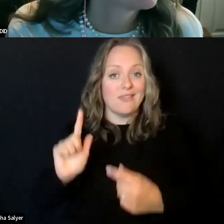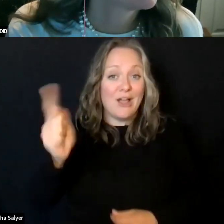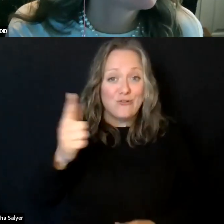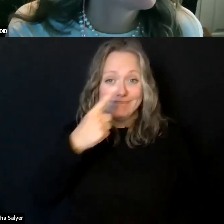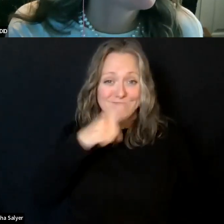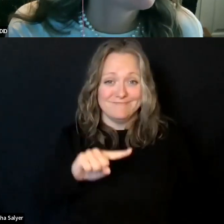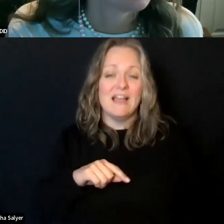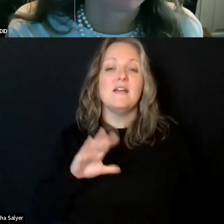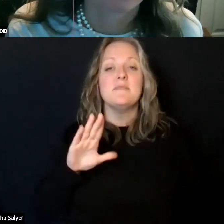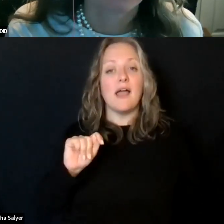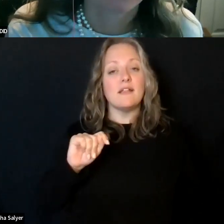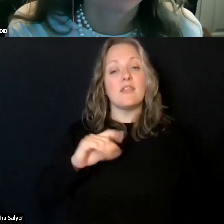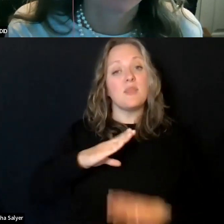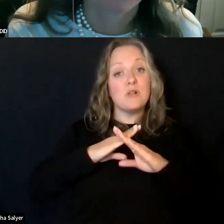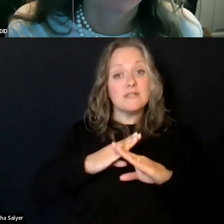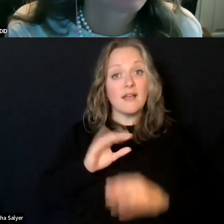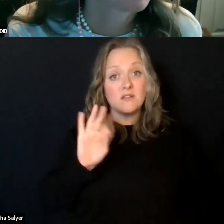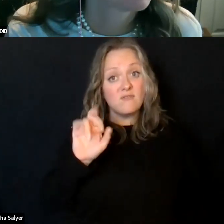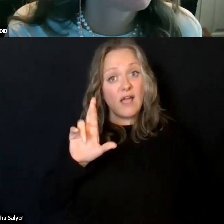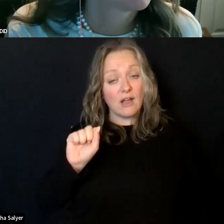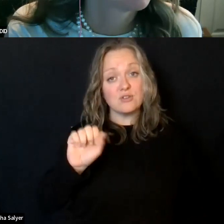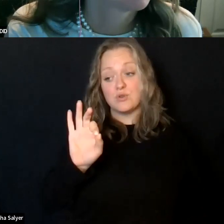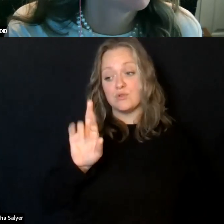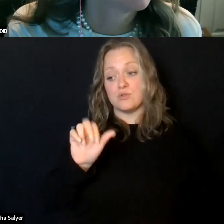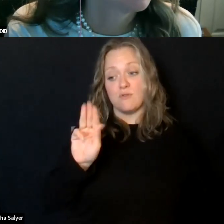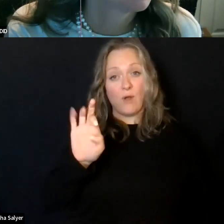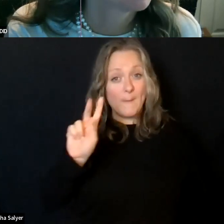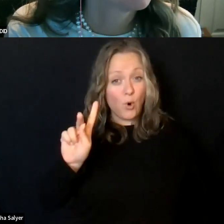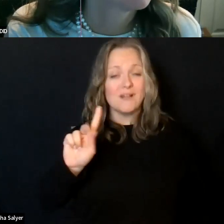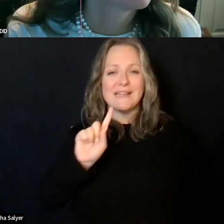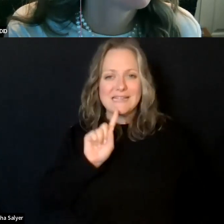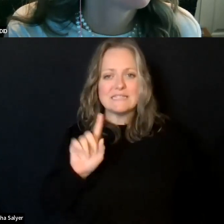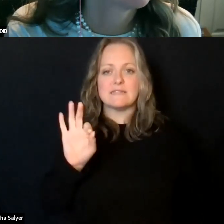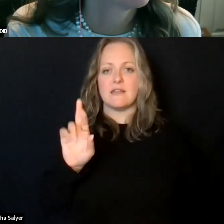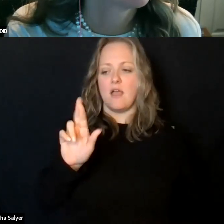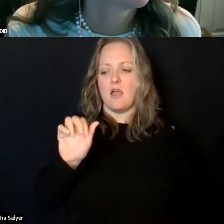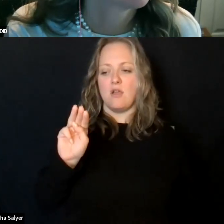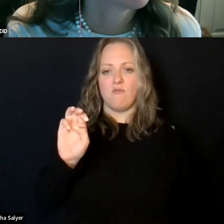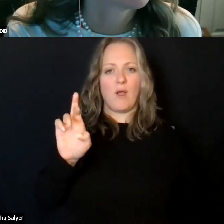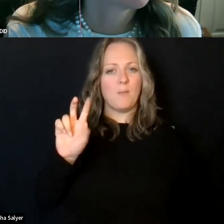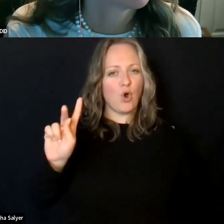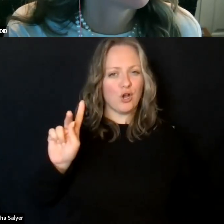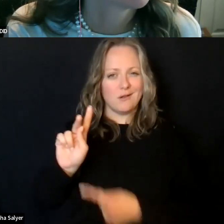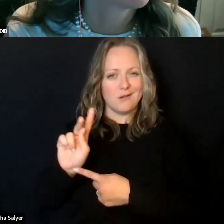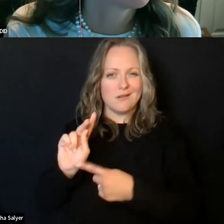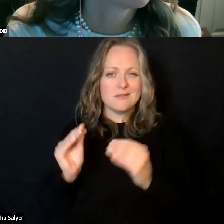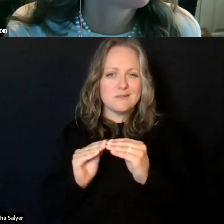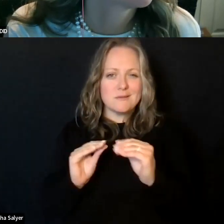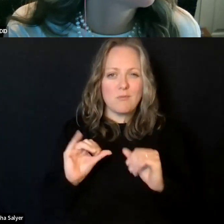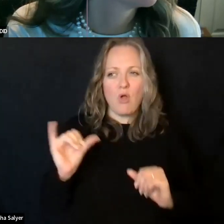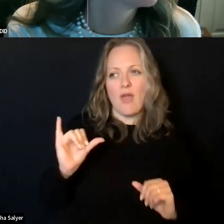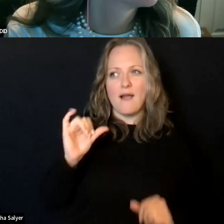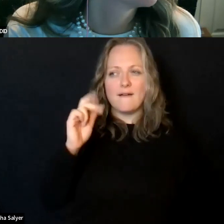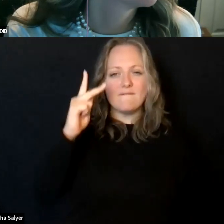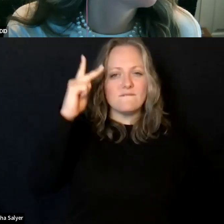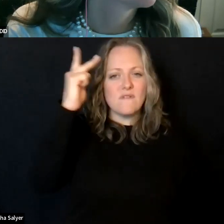So the protective factors framework is a framework. So it's really more like, I try to say it's more of like a